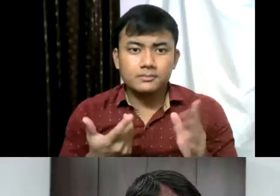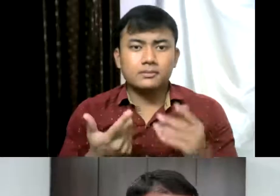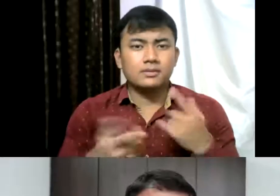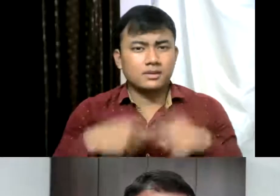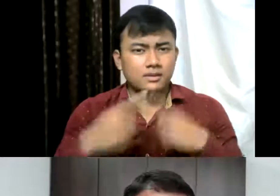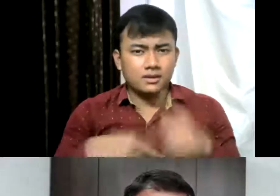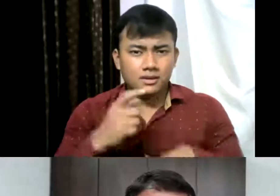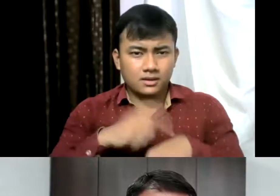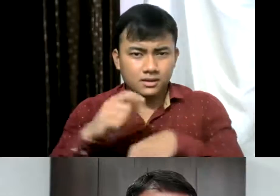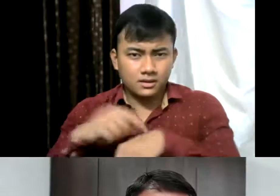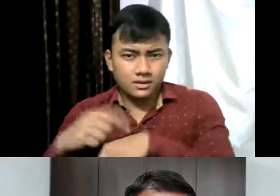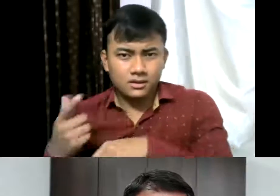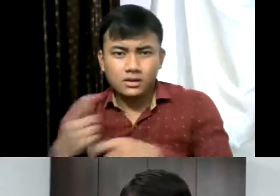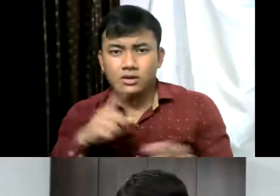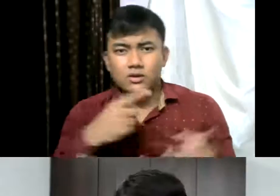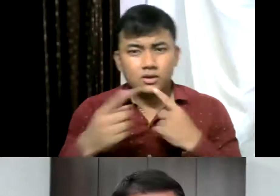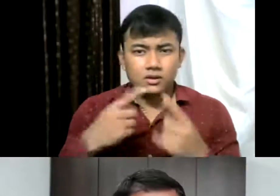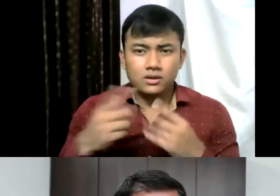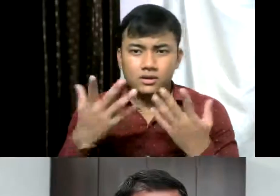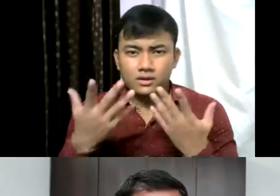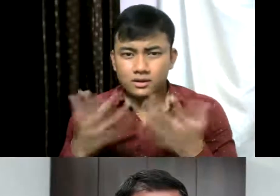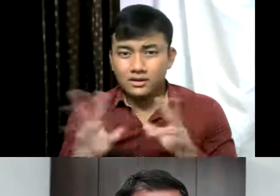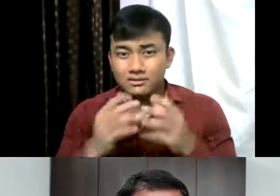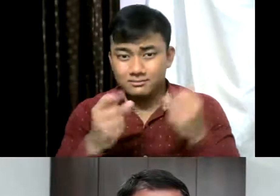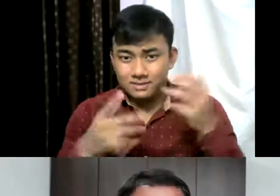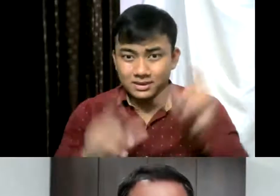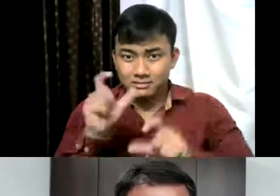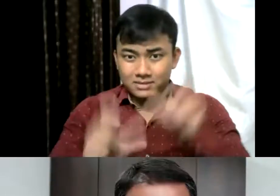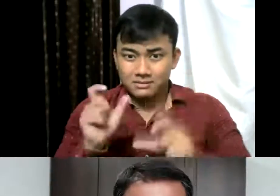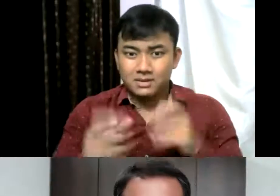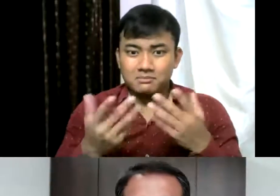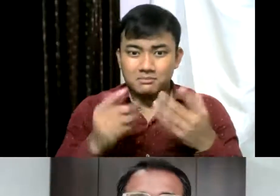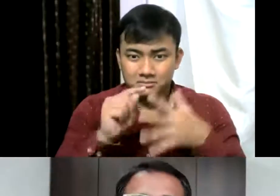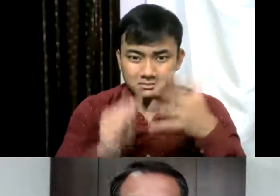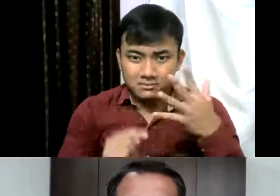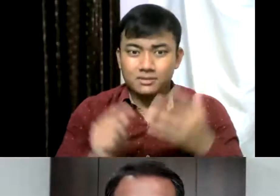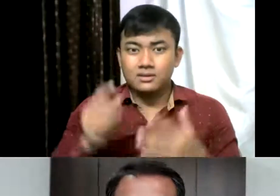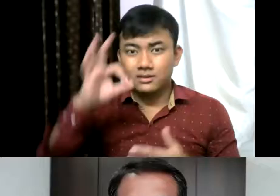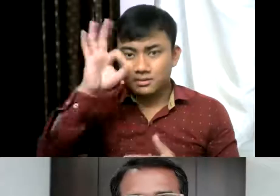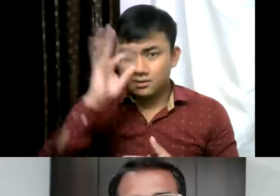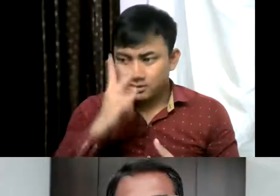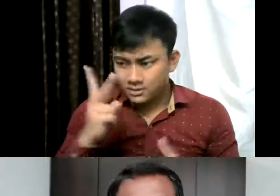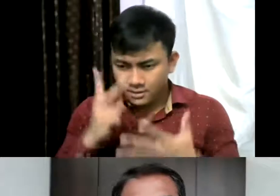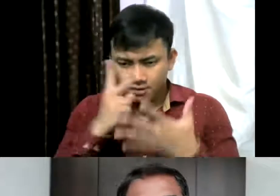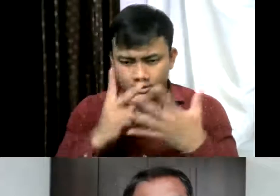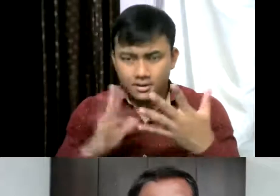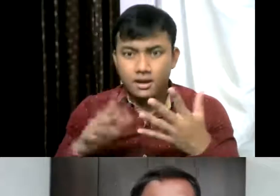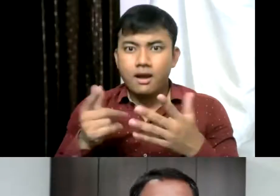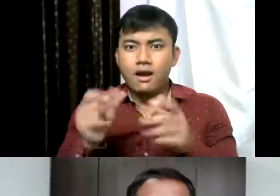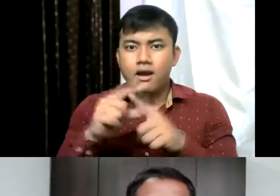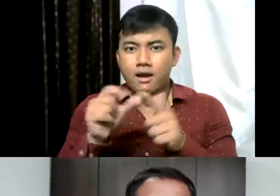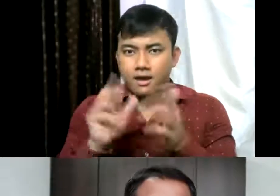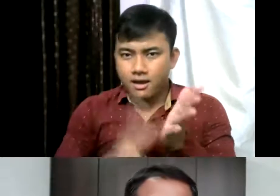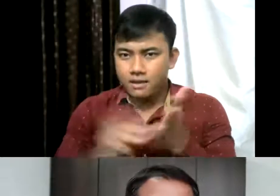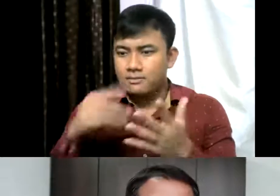who's on, as because Ankit pointed out, so many people are sliding into people's DM on Instagram. Whose DM is going to be entertained and whose DM